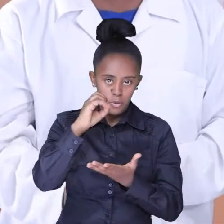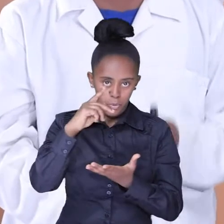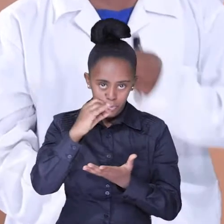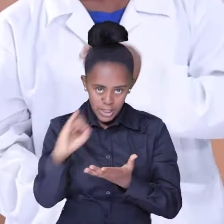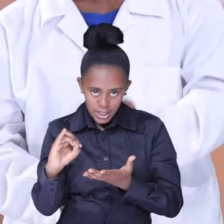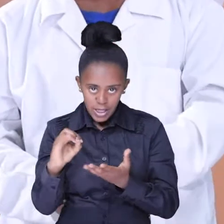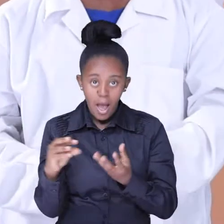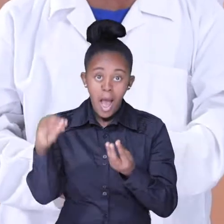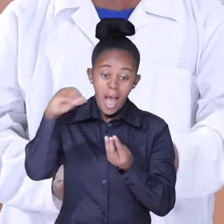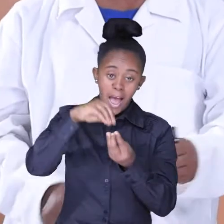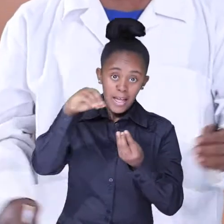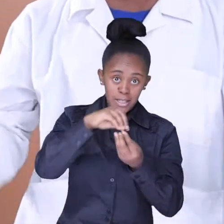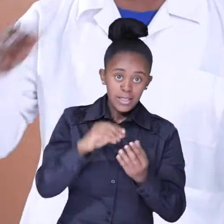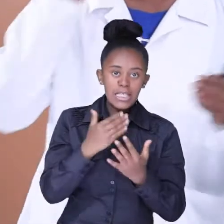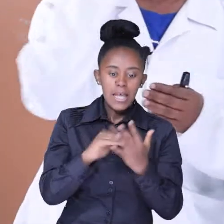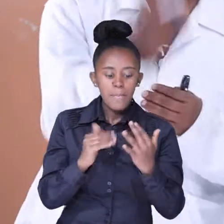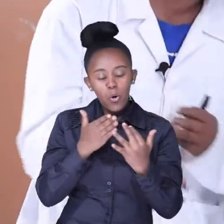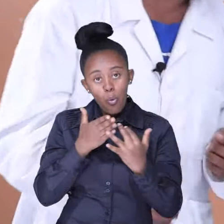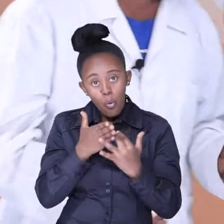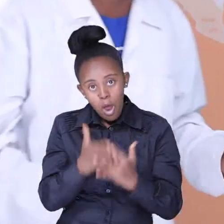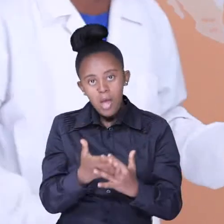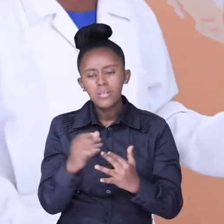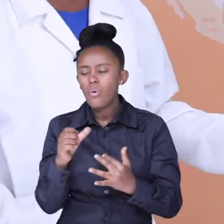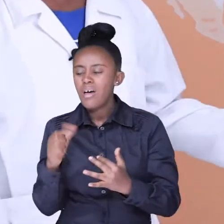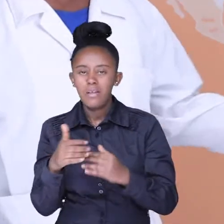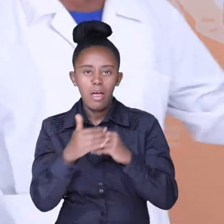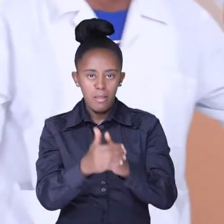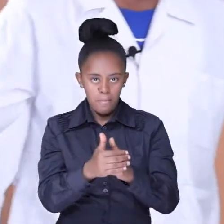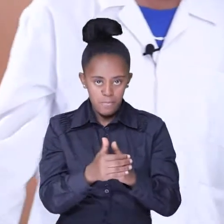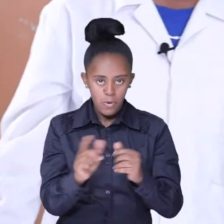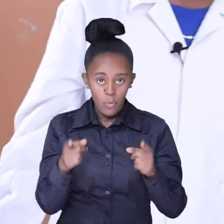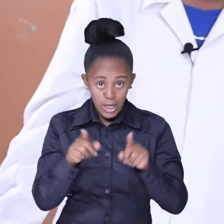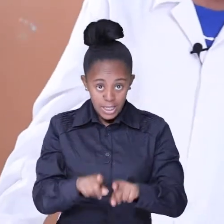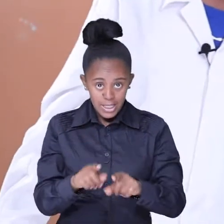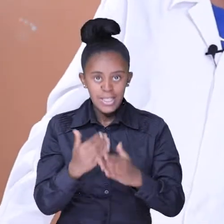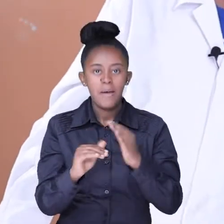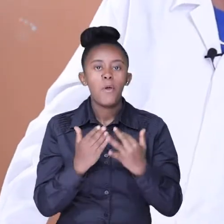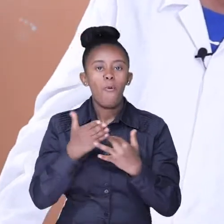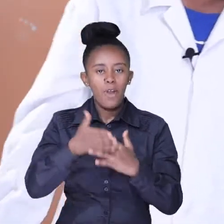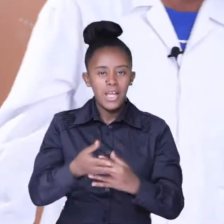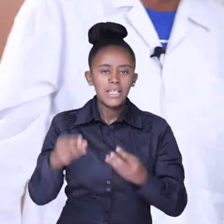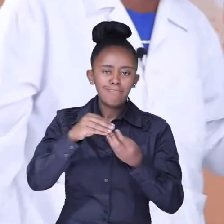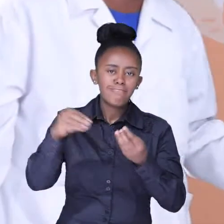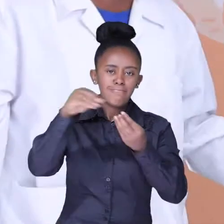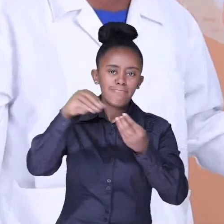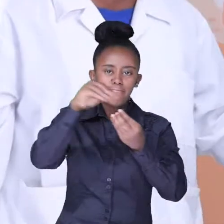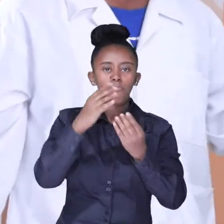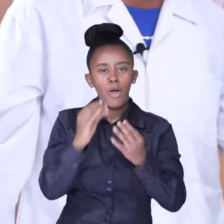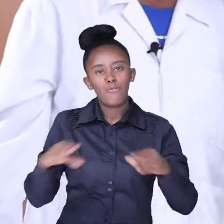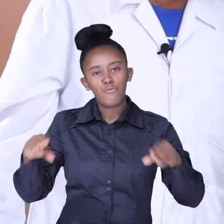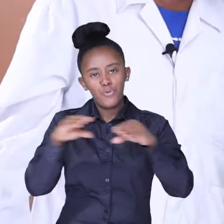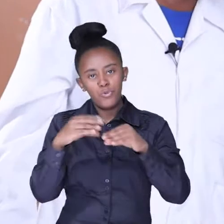doping means adding semiconductor material to the other atoms. And when semiconductor increase their conductivity by introducing